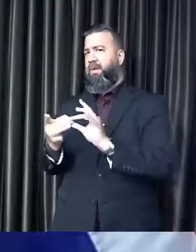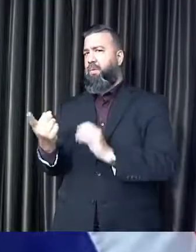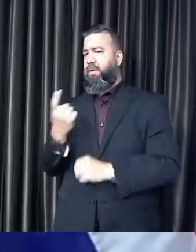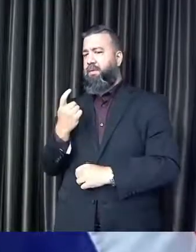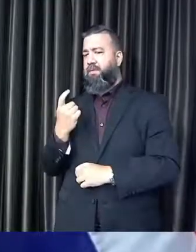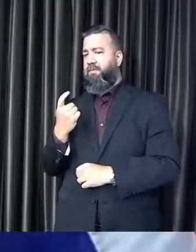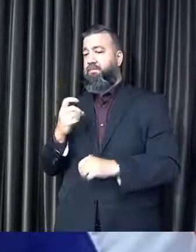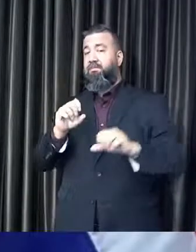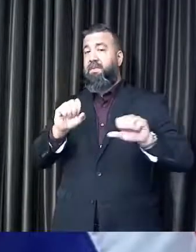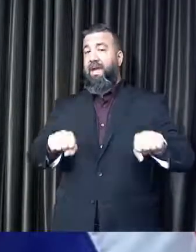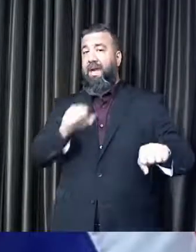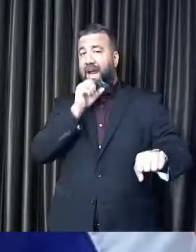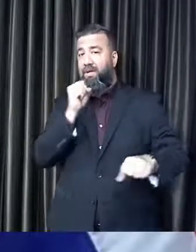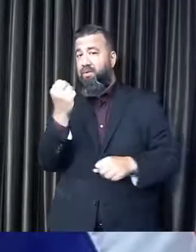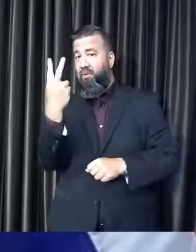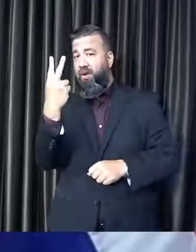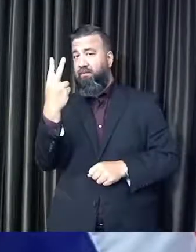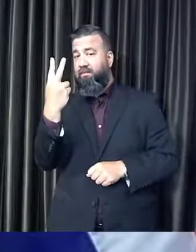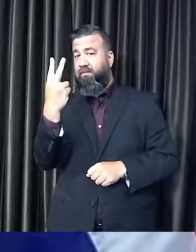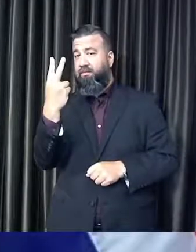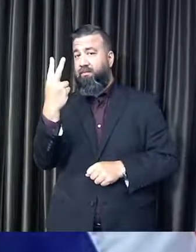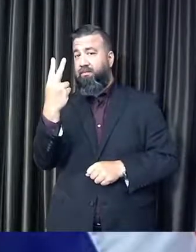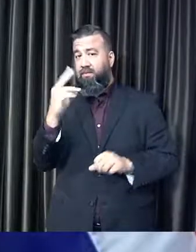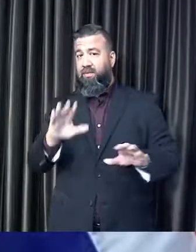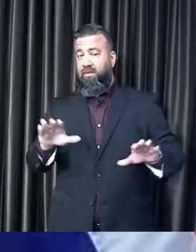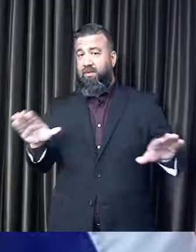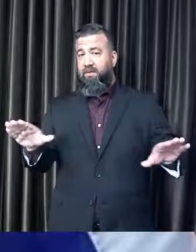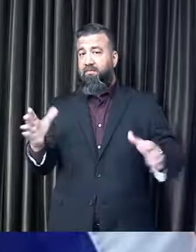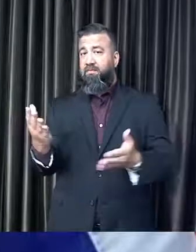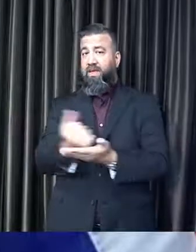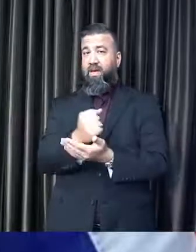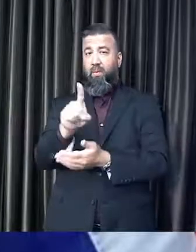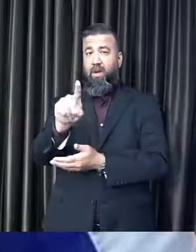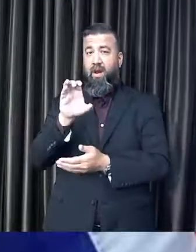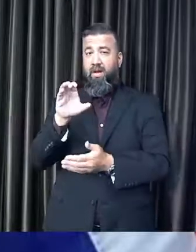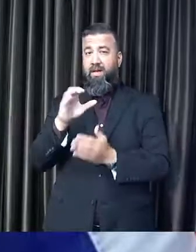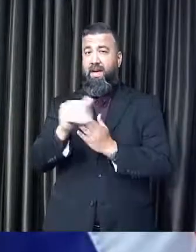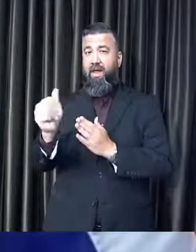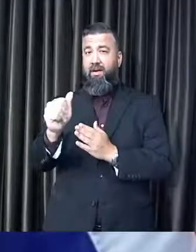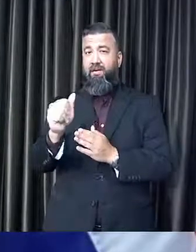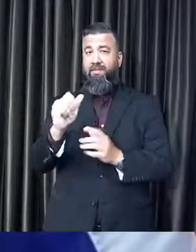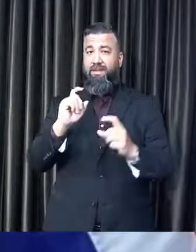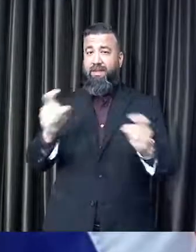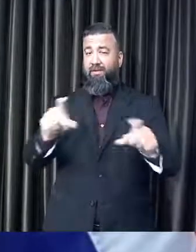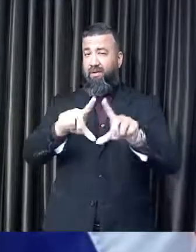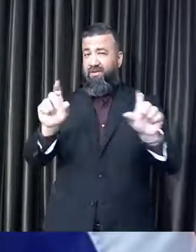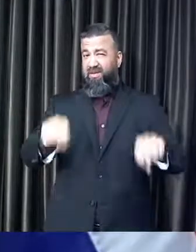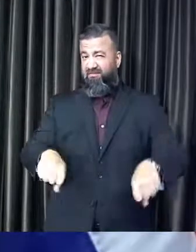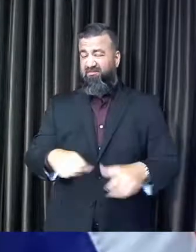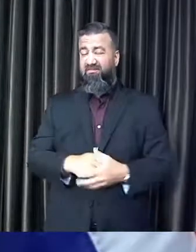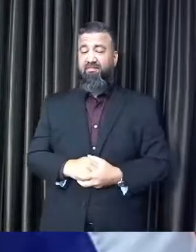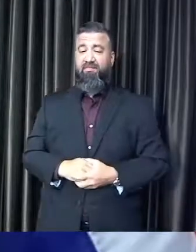a 12-year-old getting a vaccine get one of those $100 grocery gift cards? Yeah, the question is about